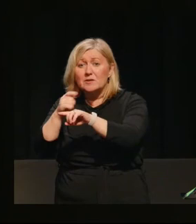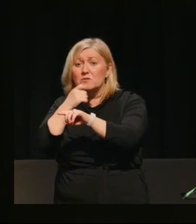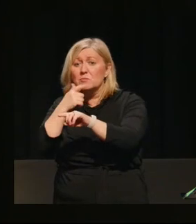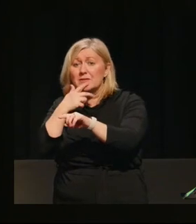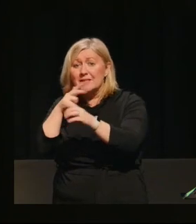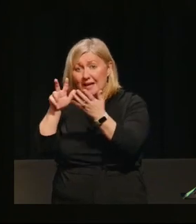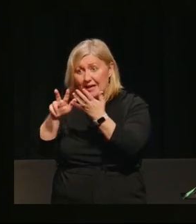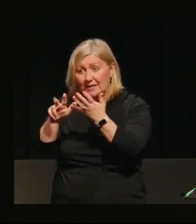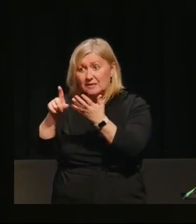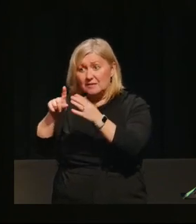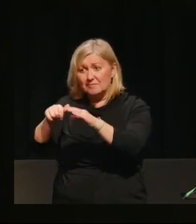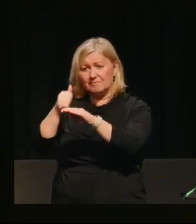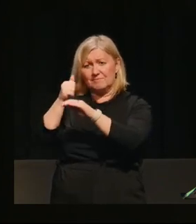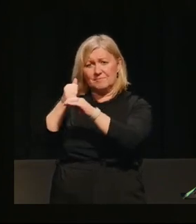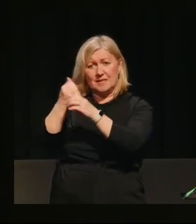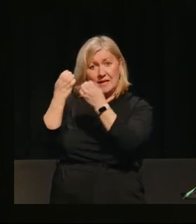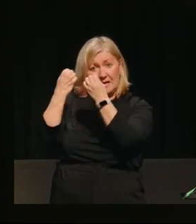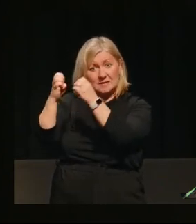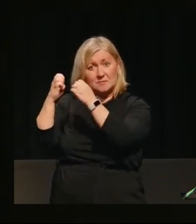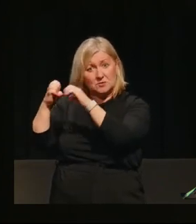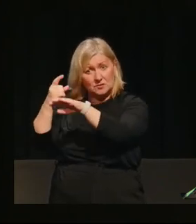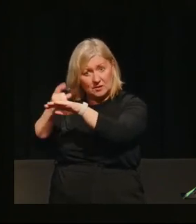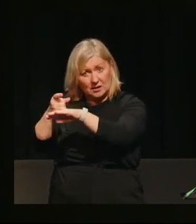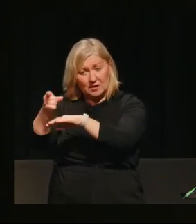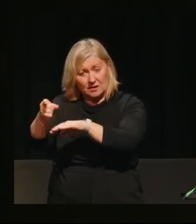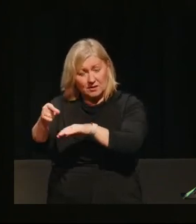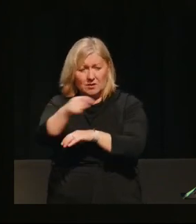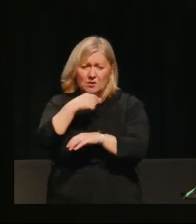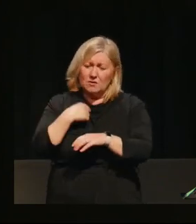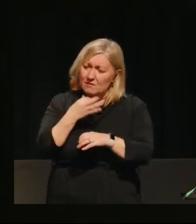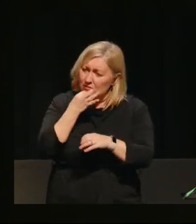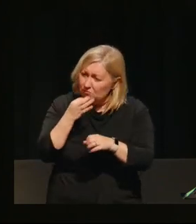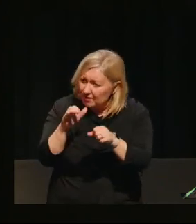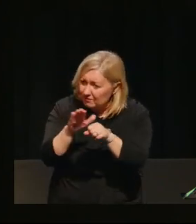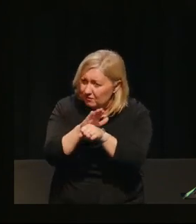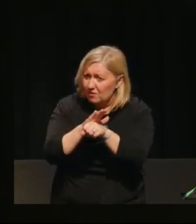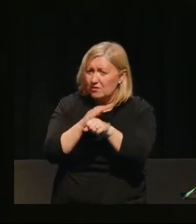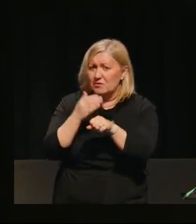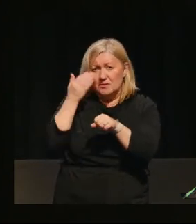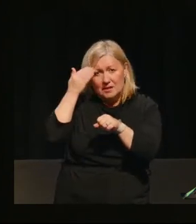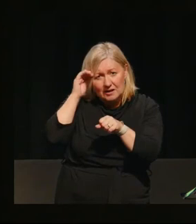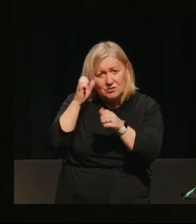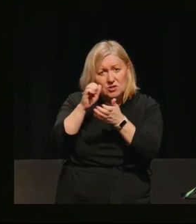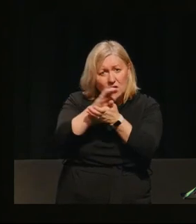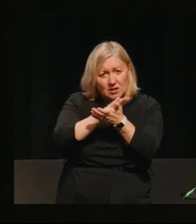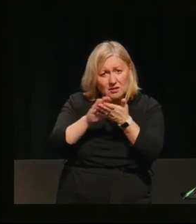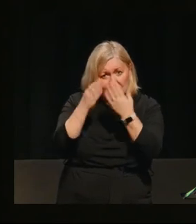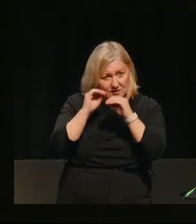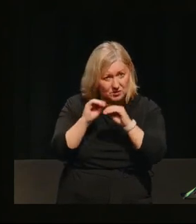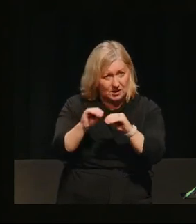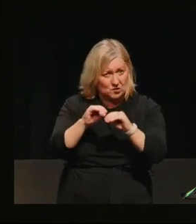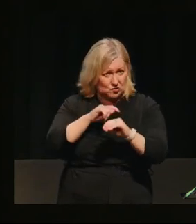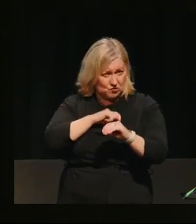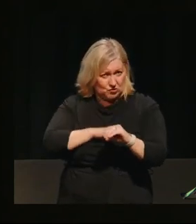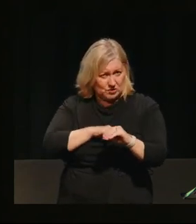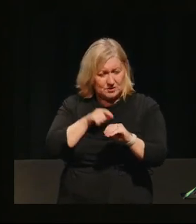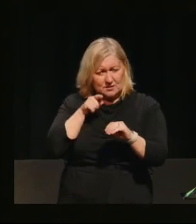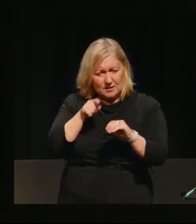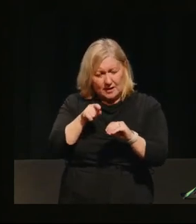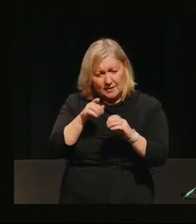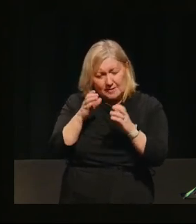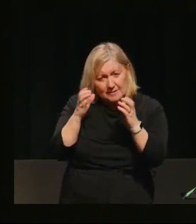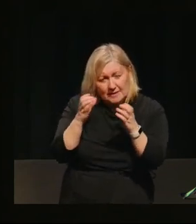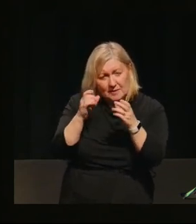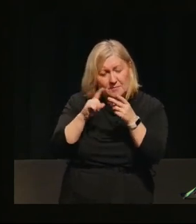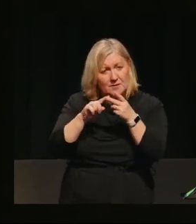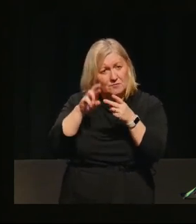We're very grateful for the work that Holocaust Education Ireland does in order to remember and commemorate those lives, and we are pleased